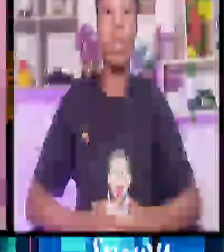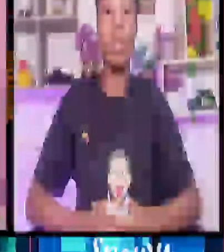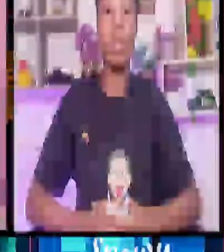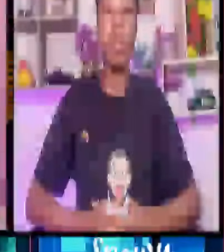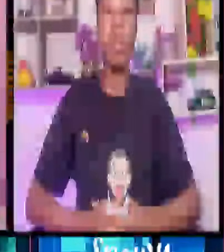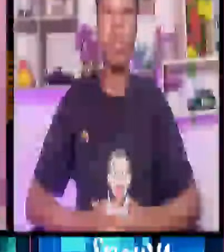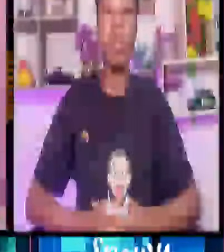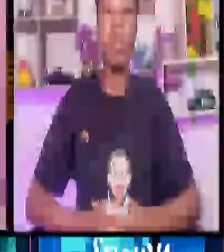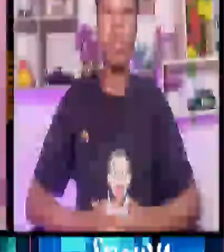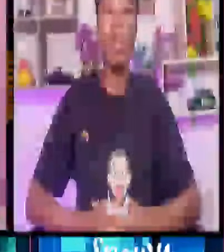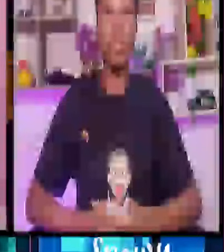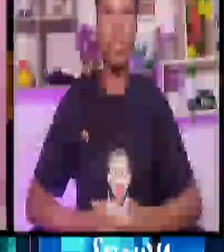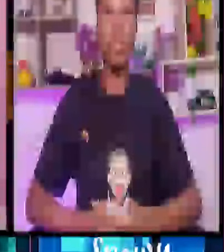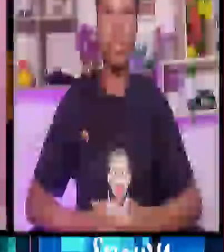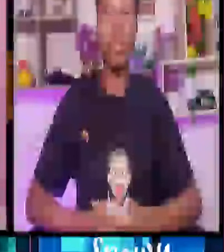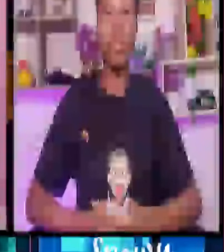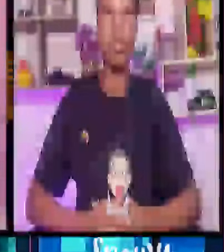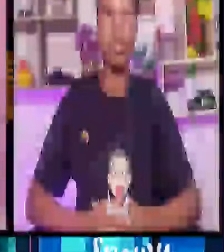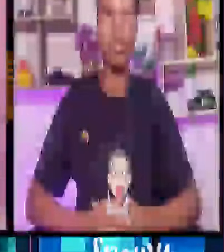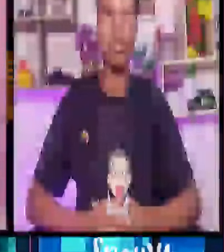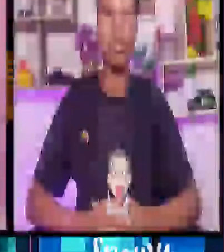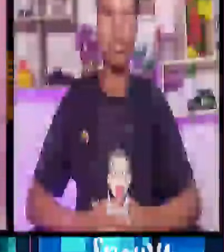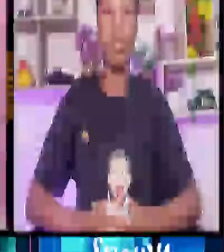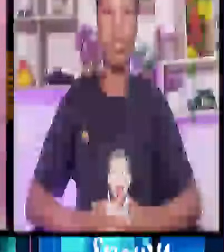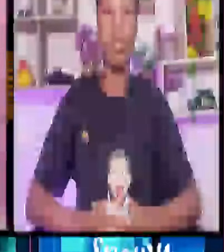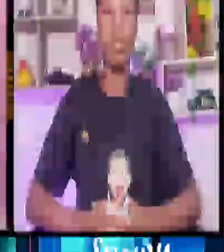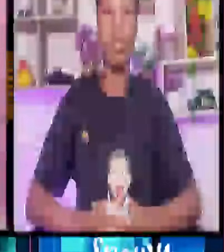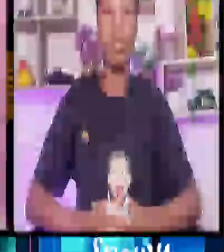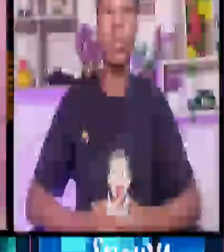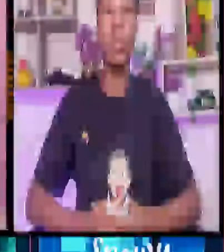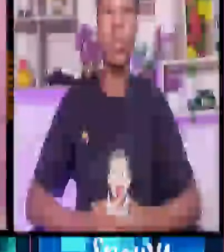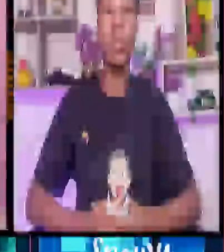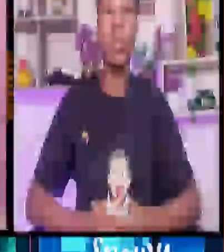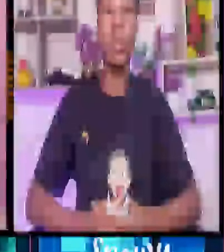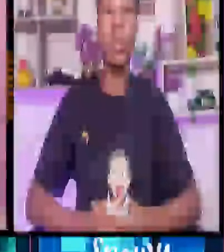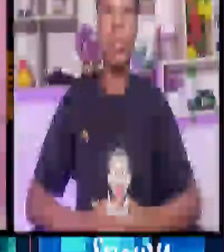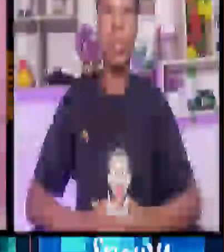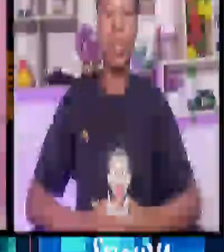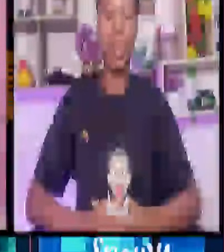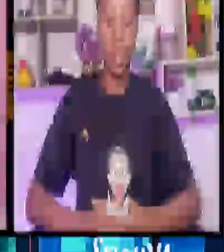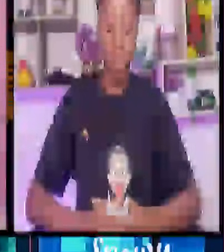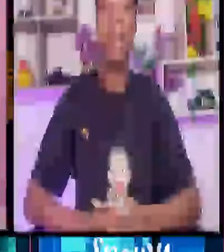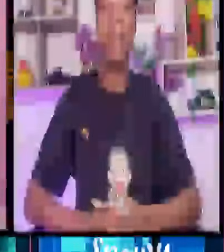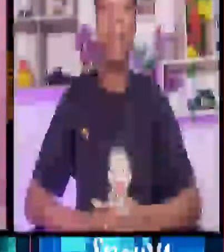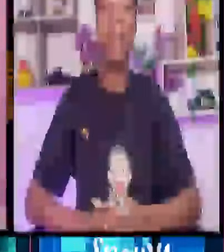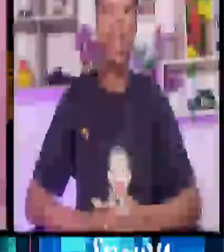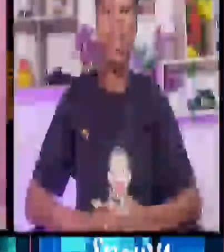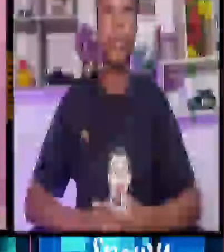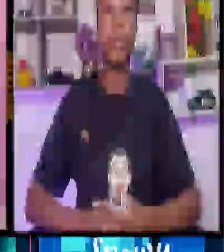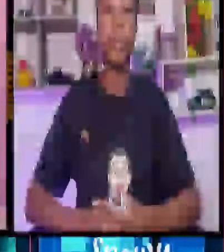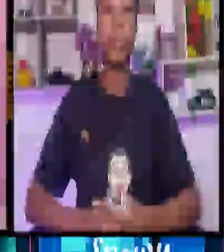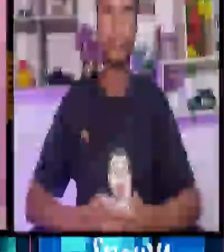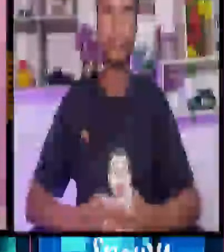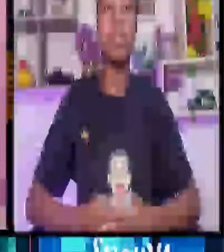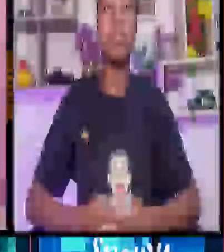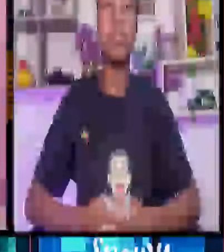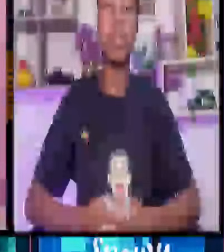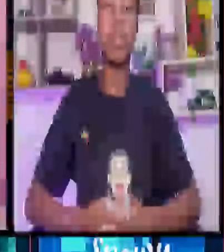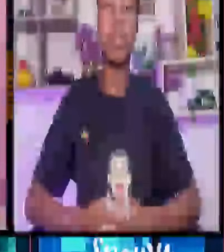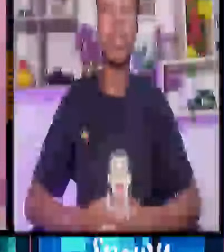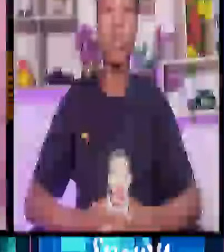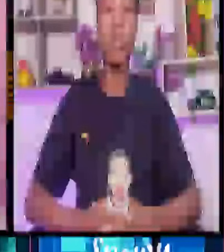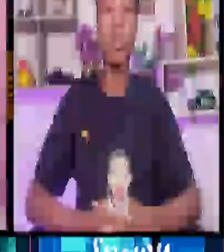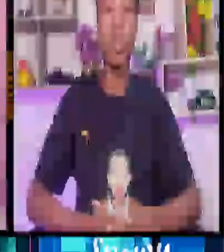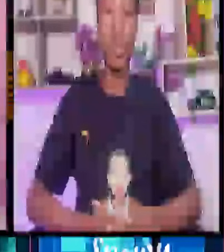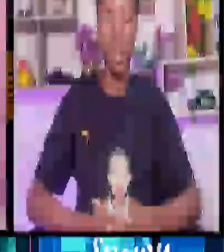time he visited his constituency? So I want to be measured on this, but I just want to say that even